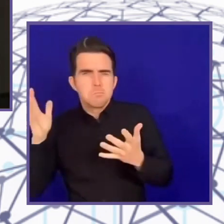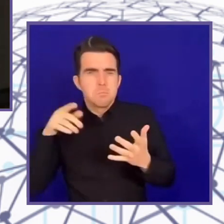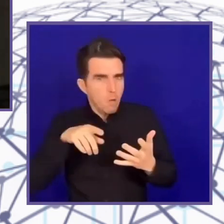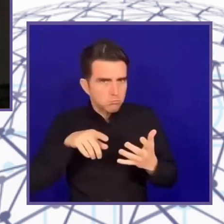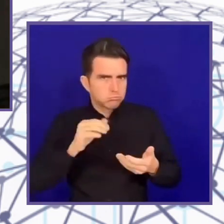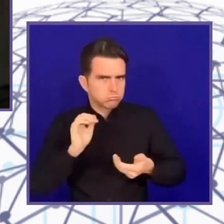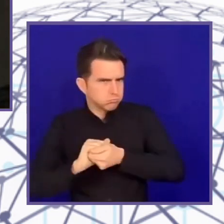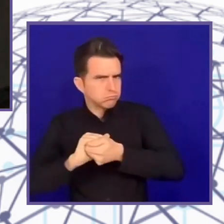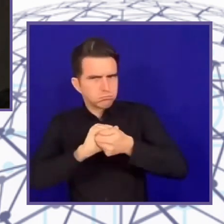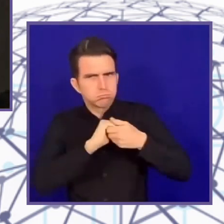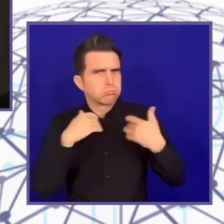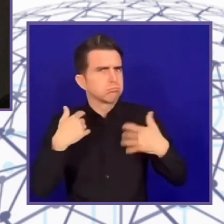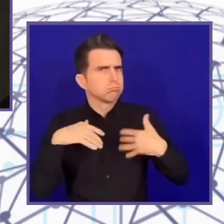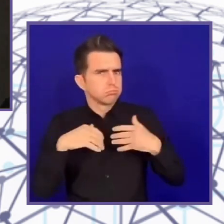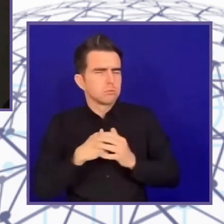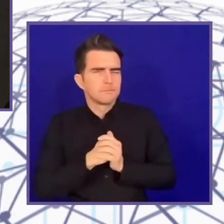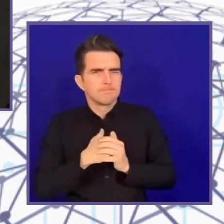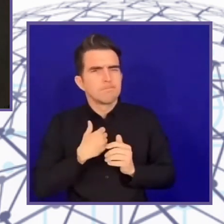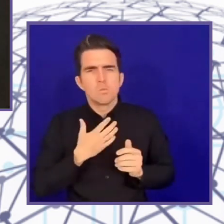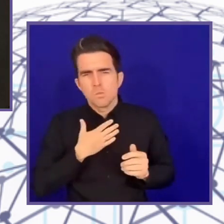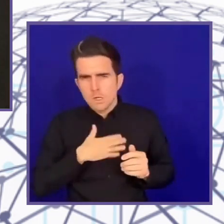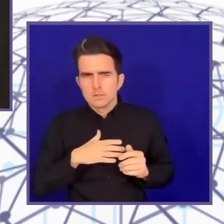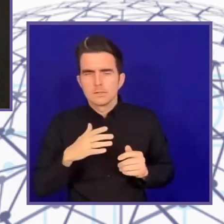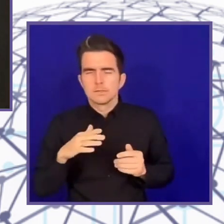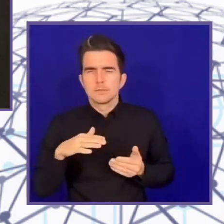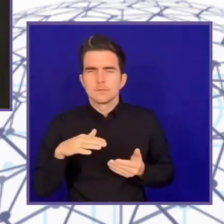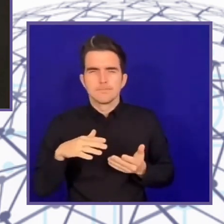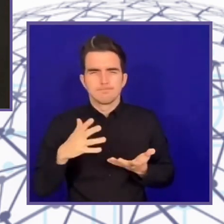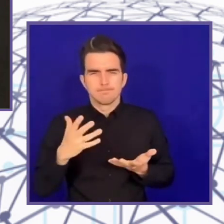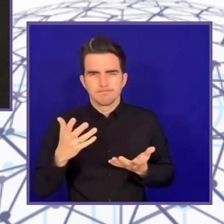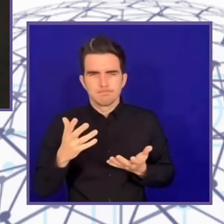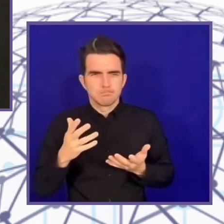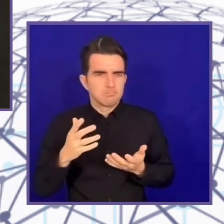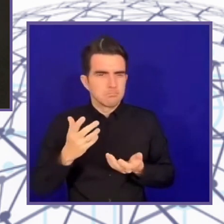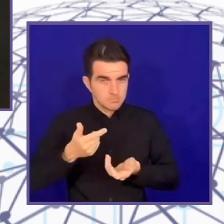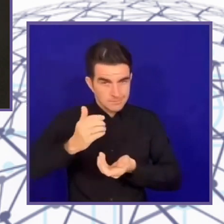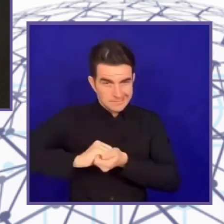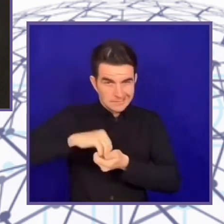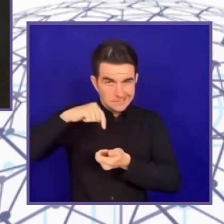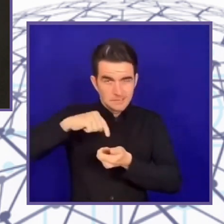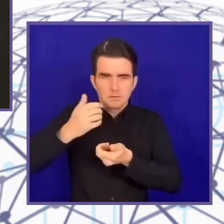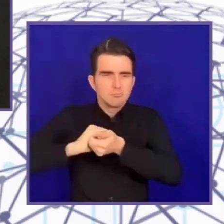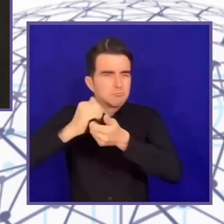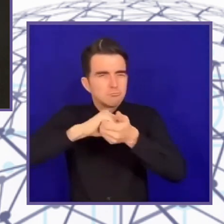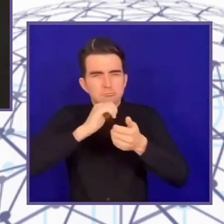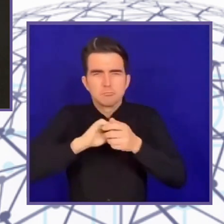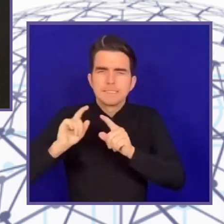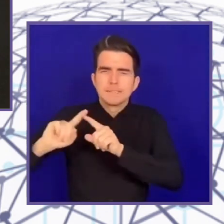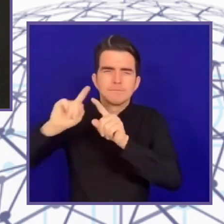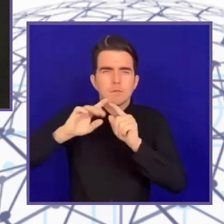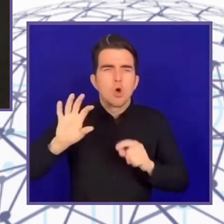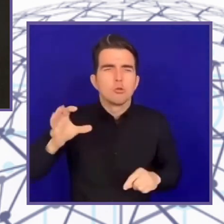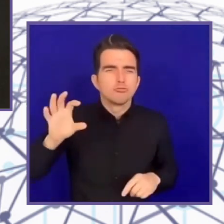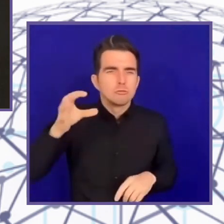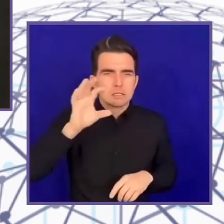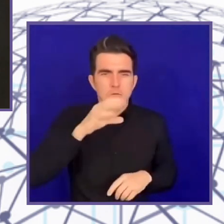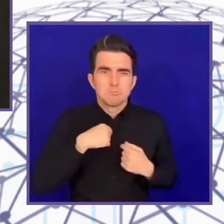for my country because we are looking at that. We are looking at how we can scale up our